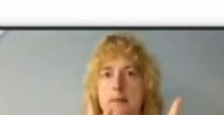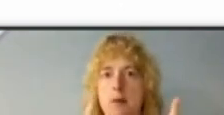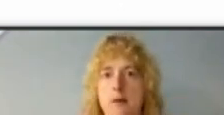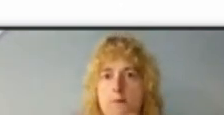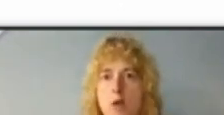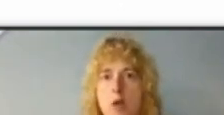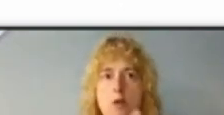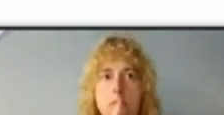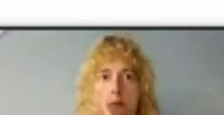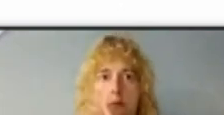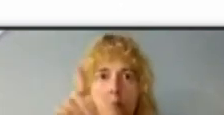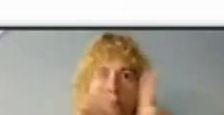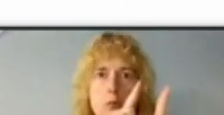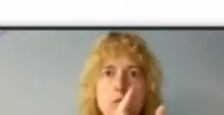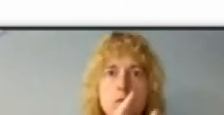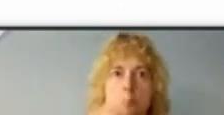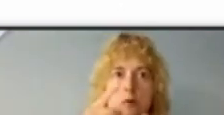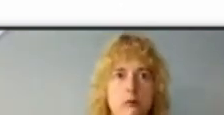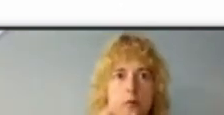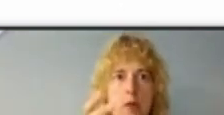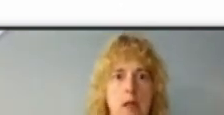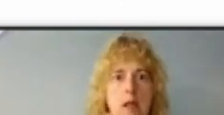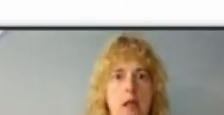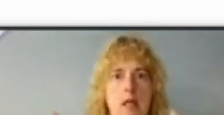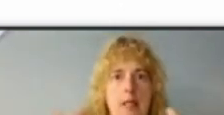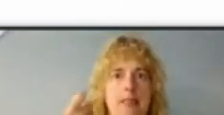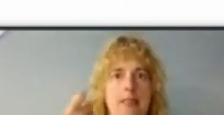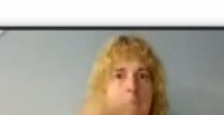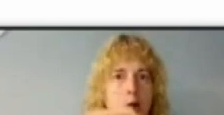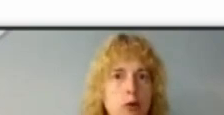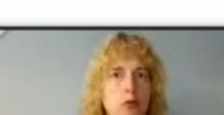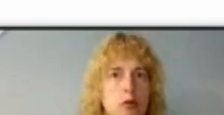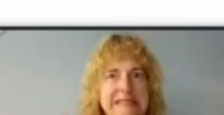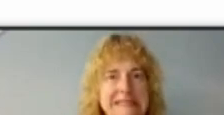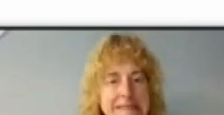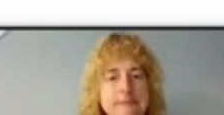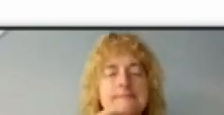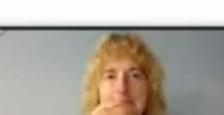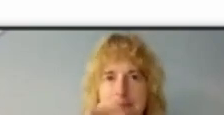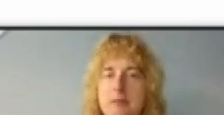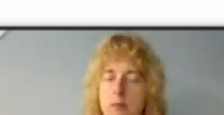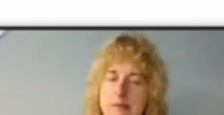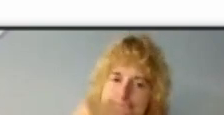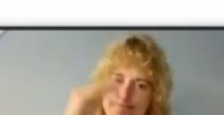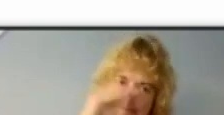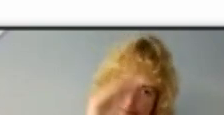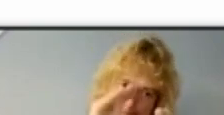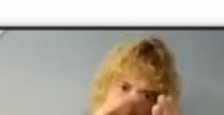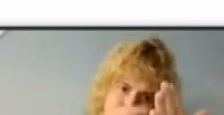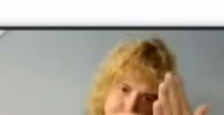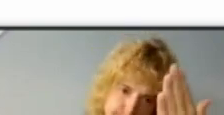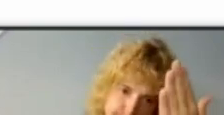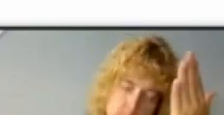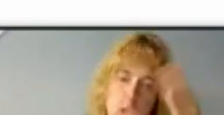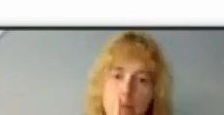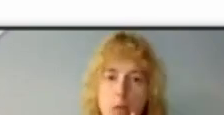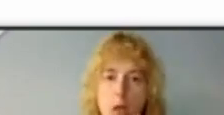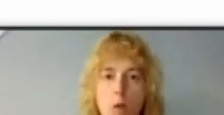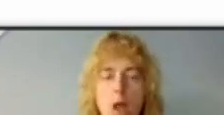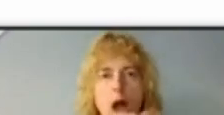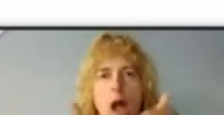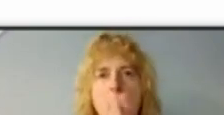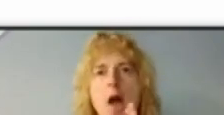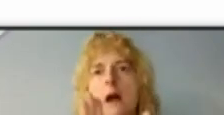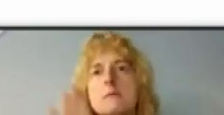and even aspects of daily living and mood. We also ask a lot of additional questions about people's attitudes